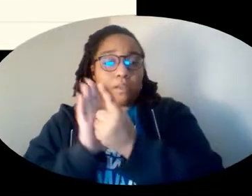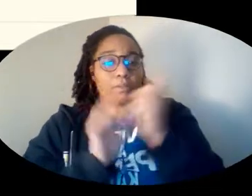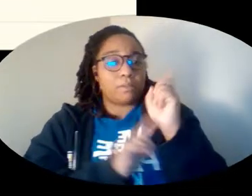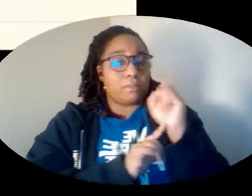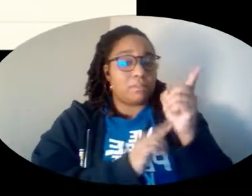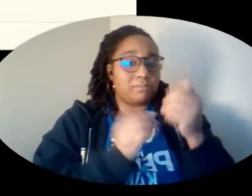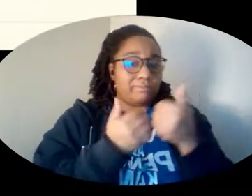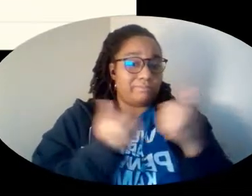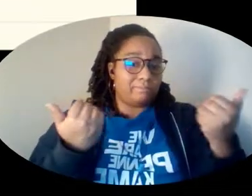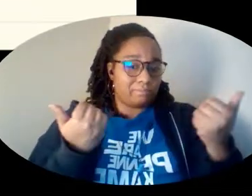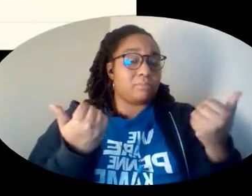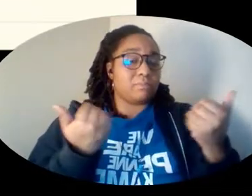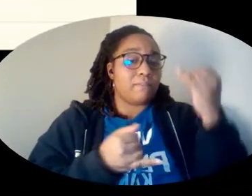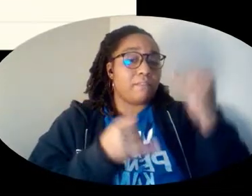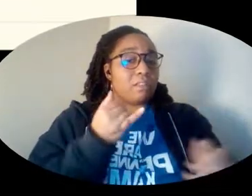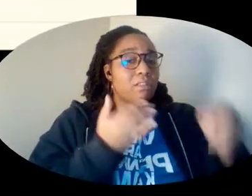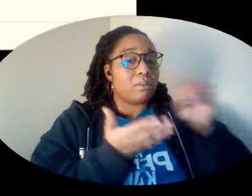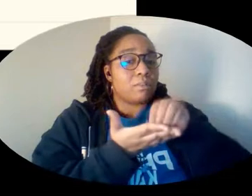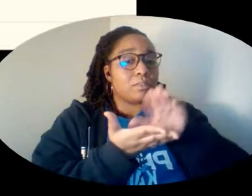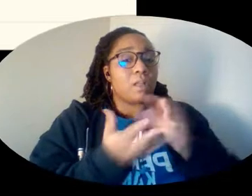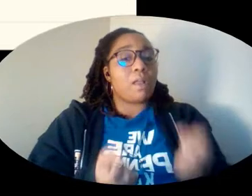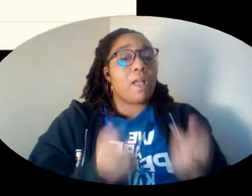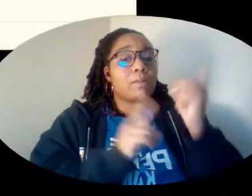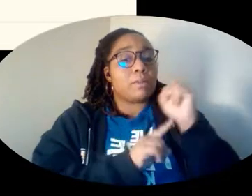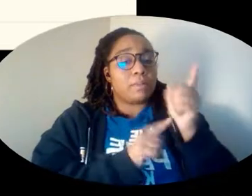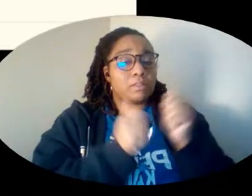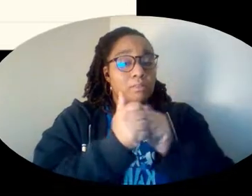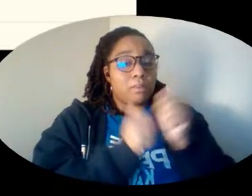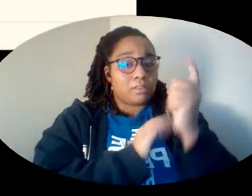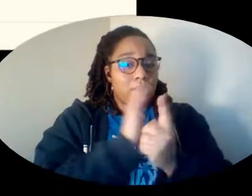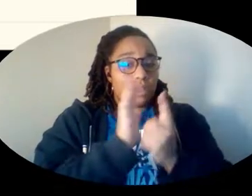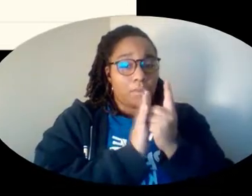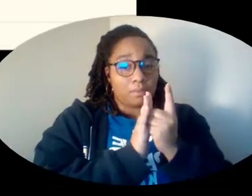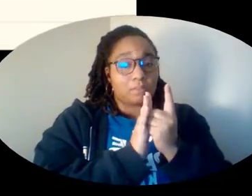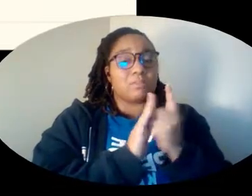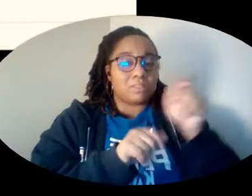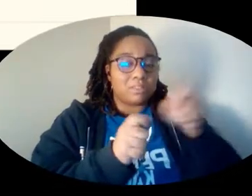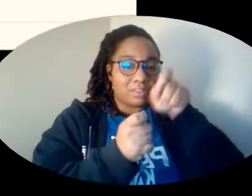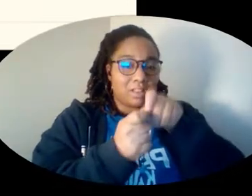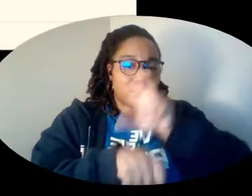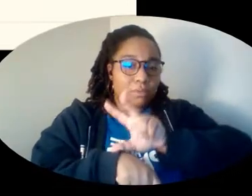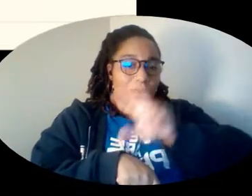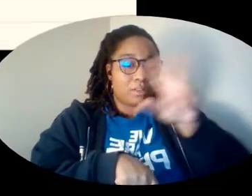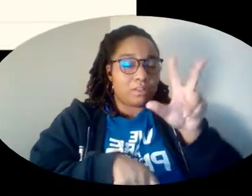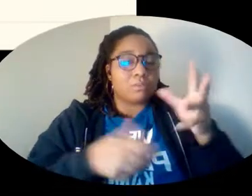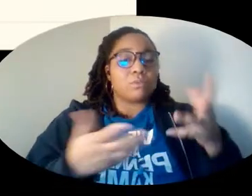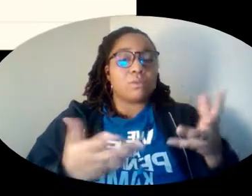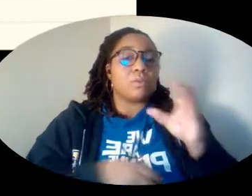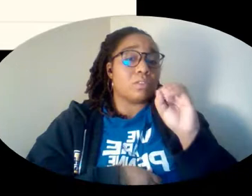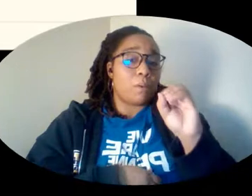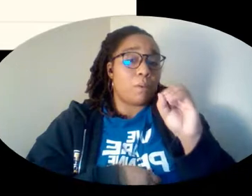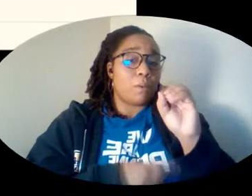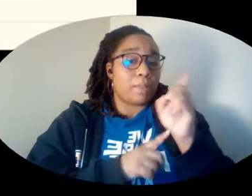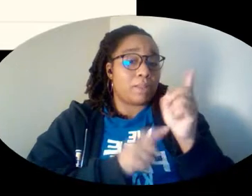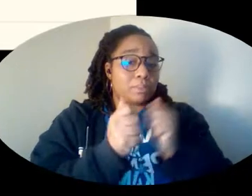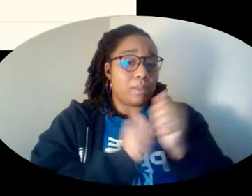from the minutes. Finally, I write how many minutes are past the hour. It's exactly 3 o'clock, so there are